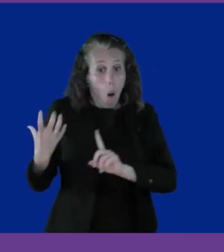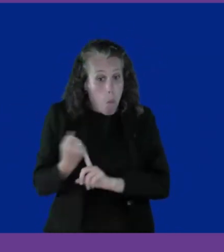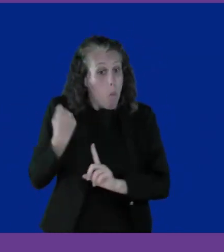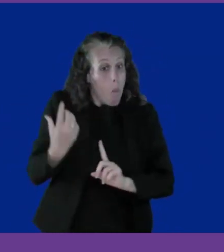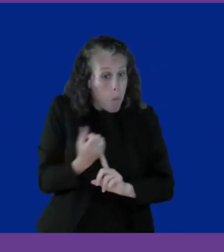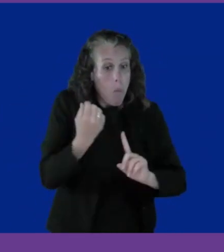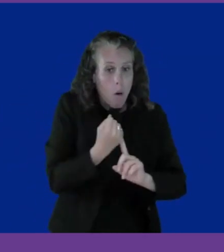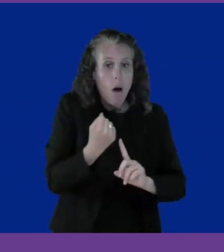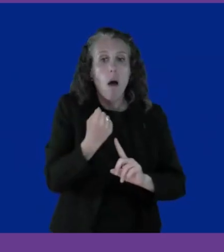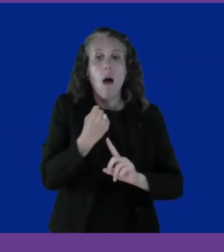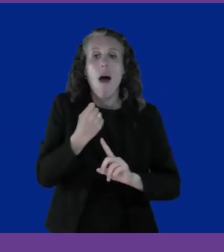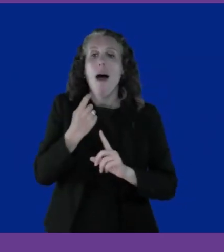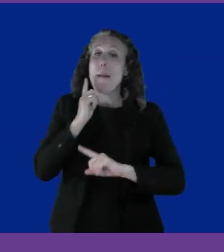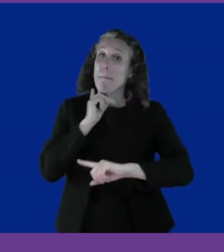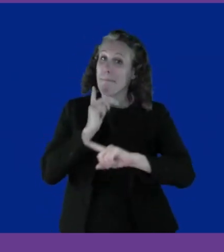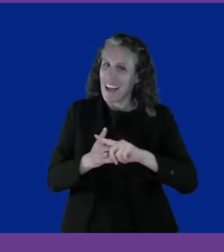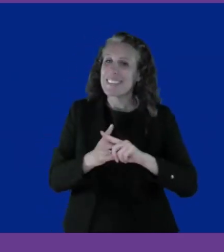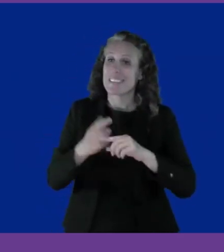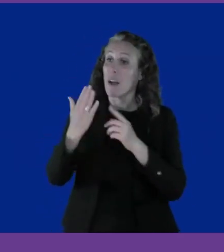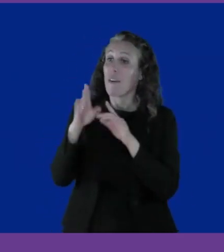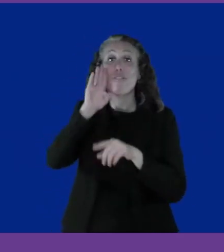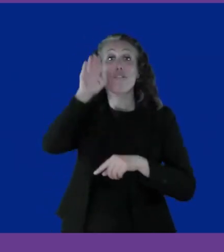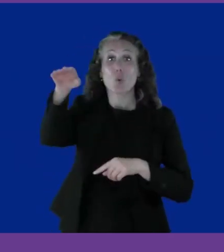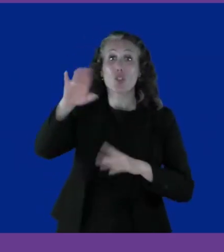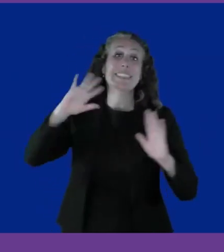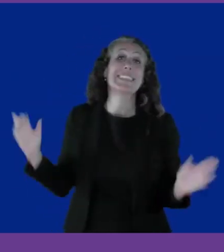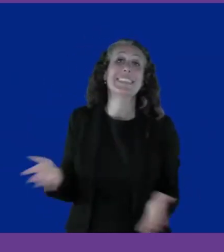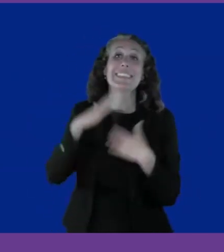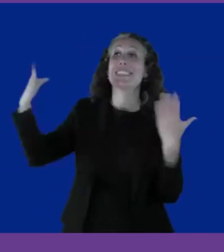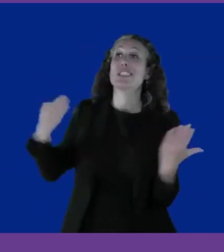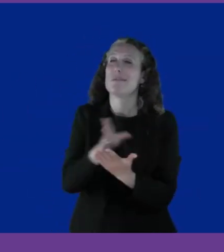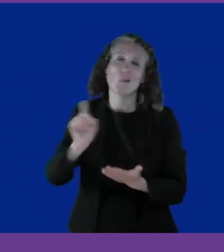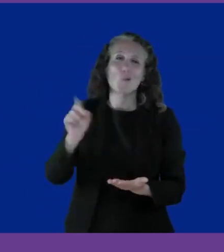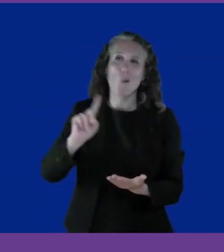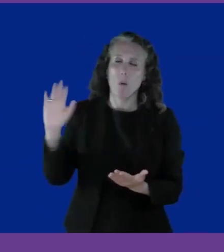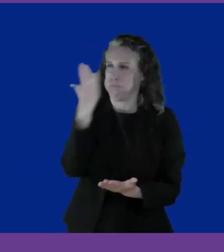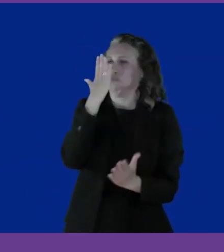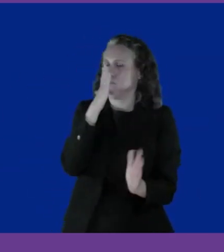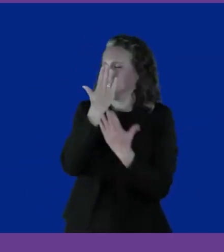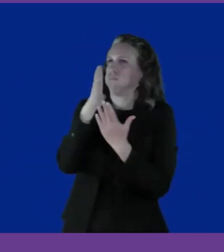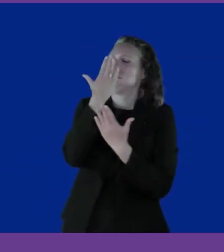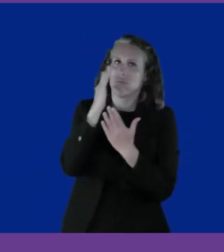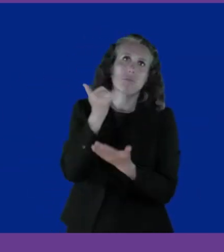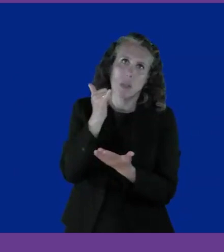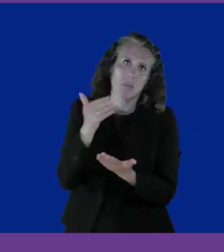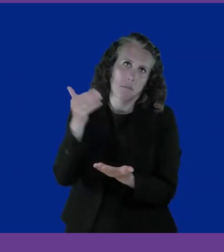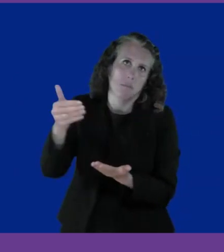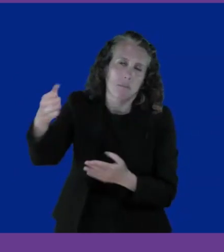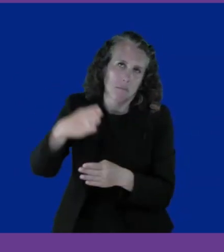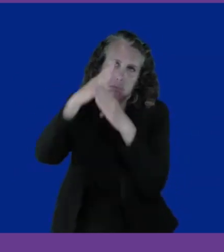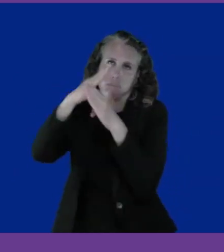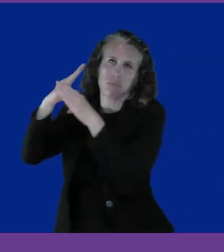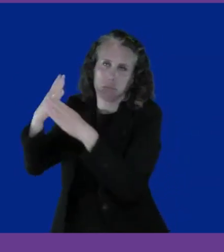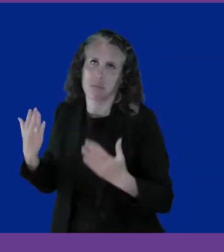the challenges we still have ahead of us, because we know that we are doing progress, but of course, a